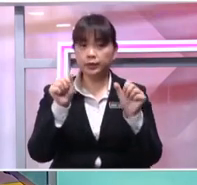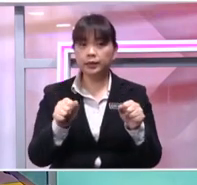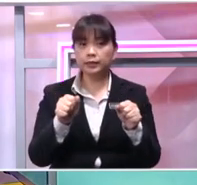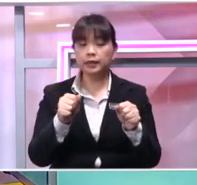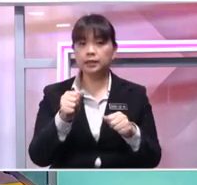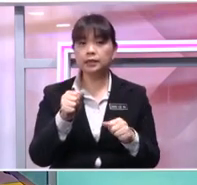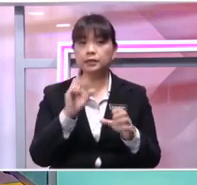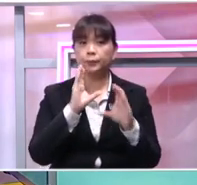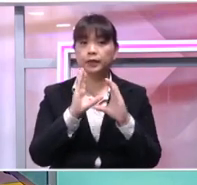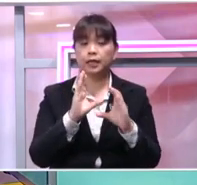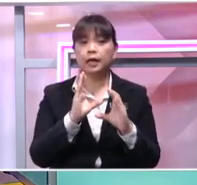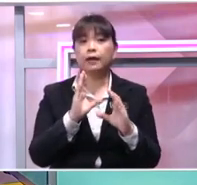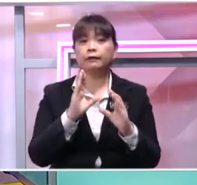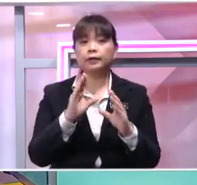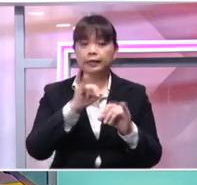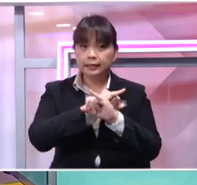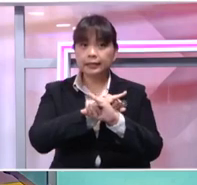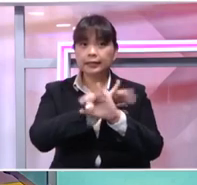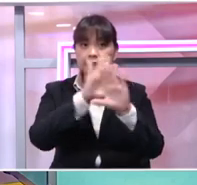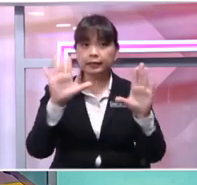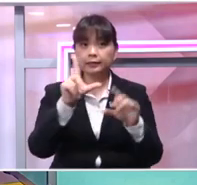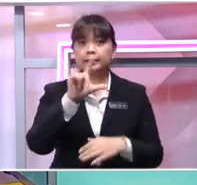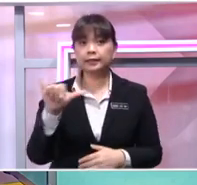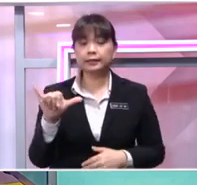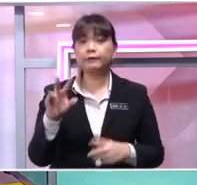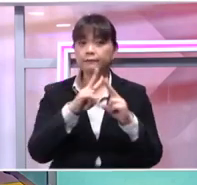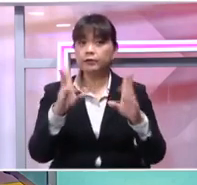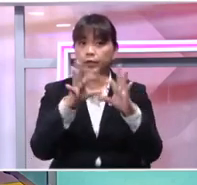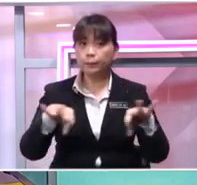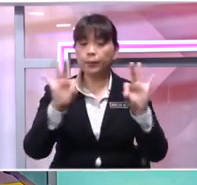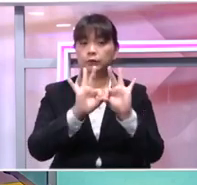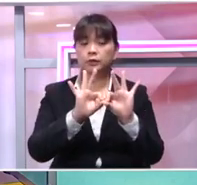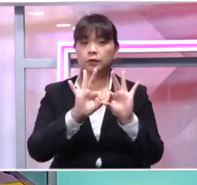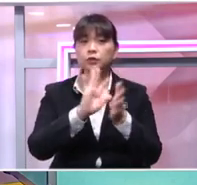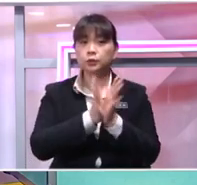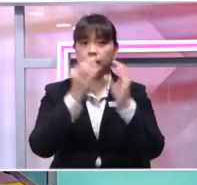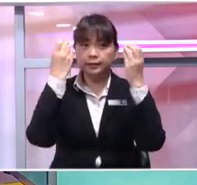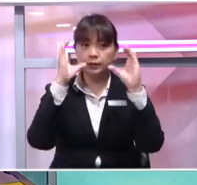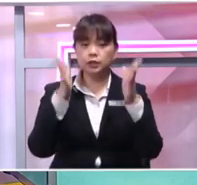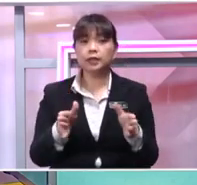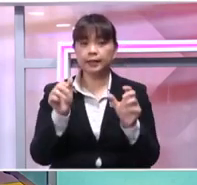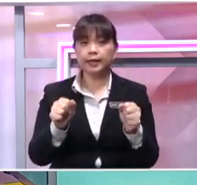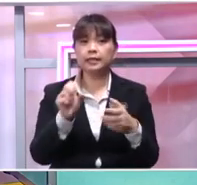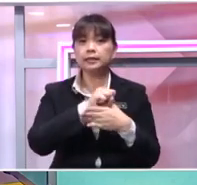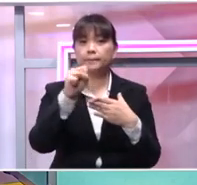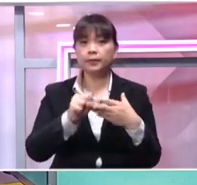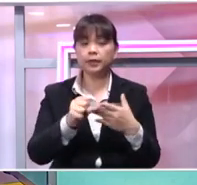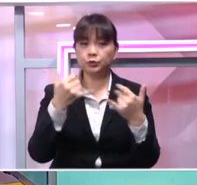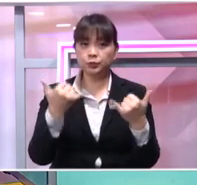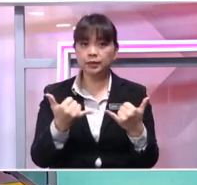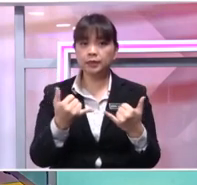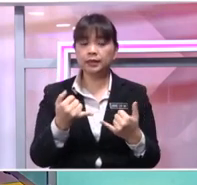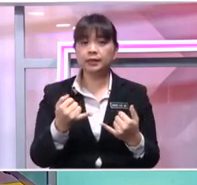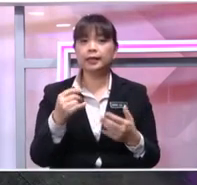express feelings. It's very important, okay? So, I can summarize that today's lesson is a